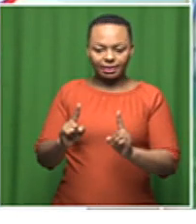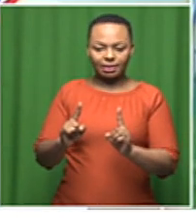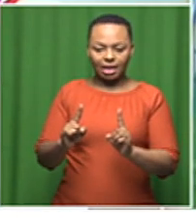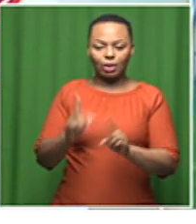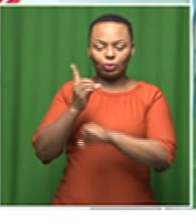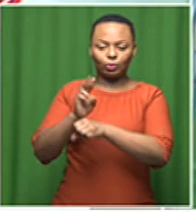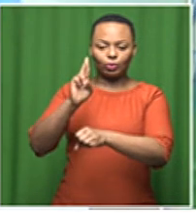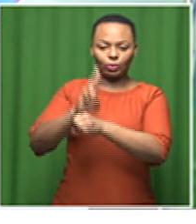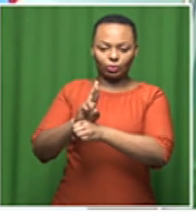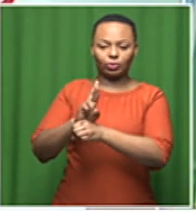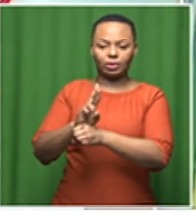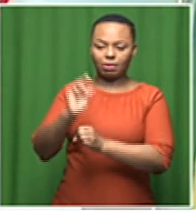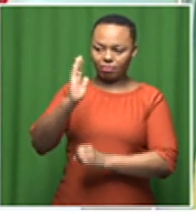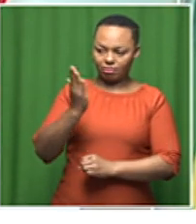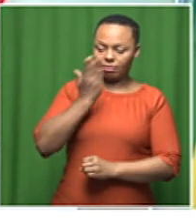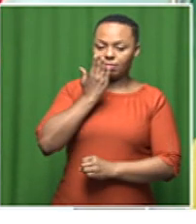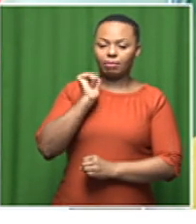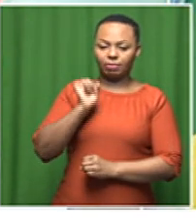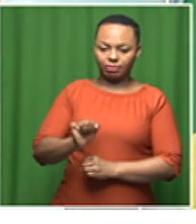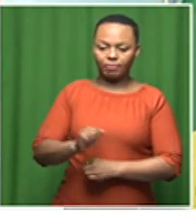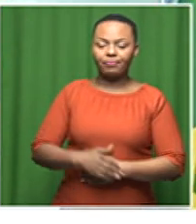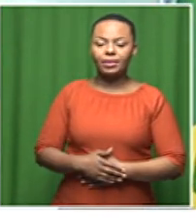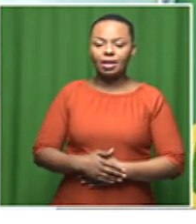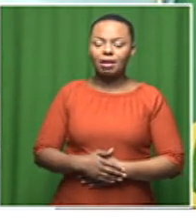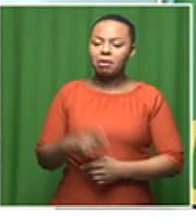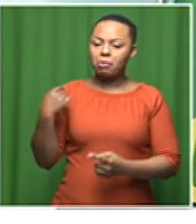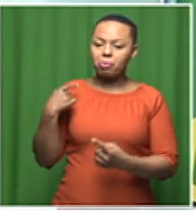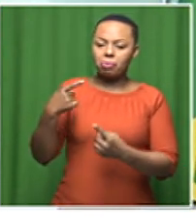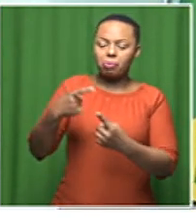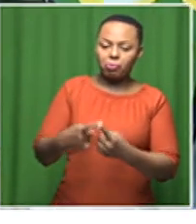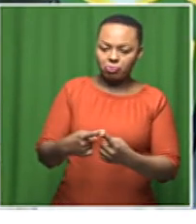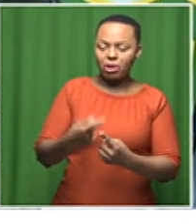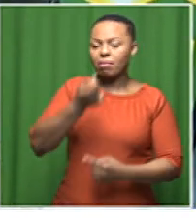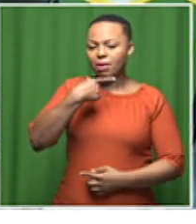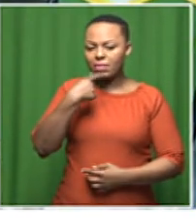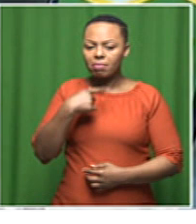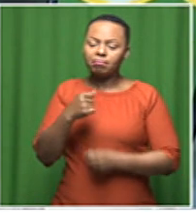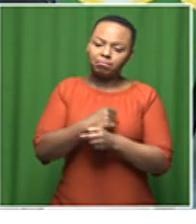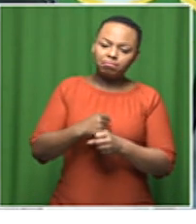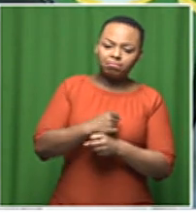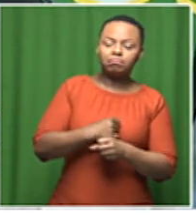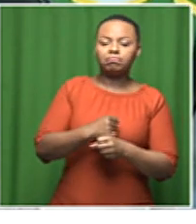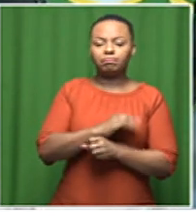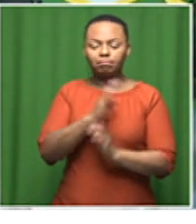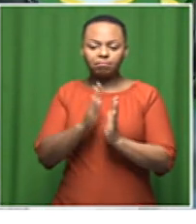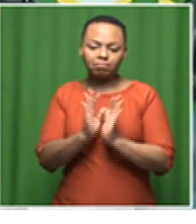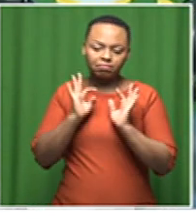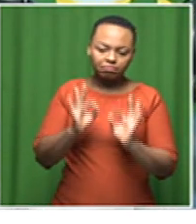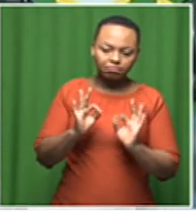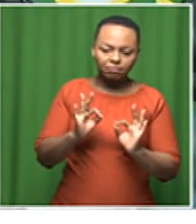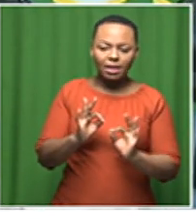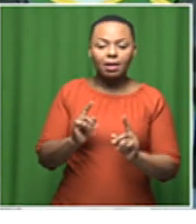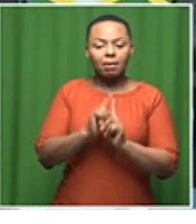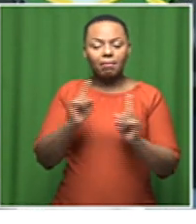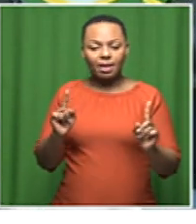in lupus. He's been having treatment through them. His work actually wanted to board him. The doctor didn't want